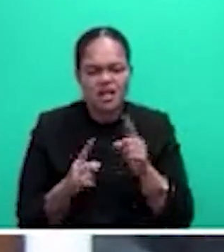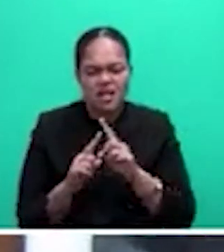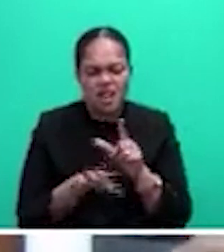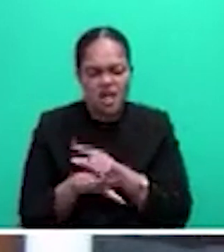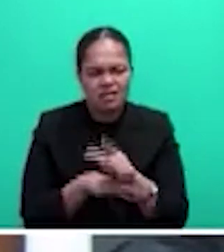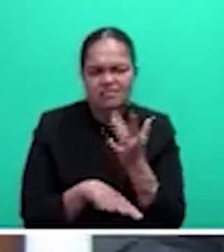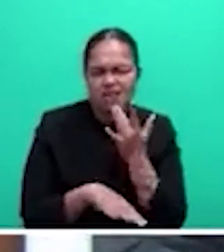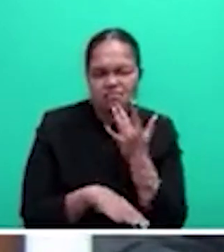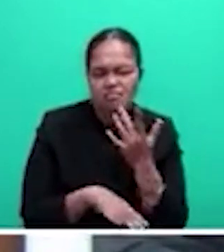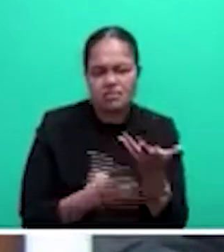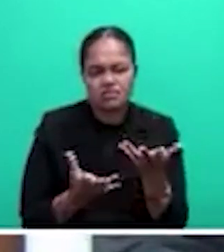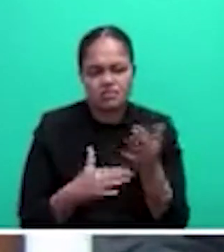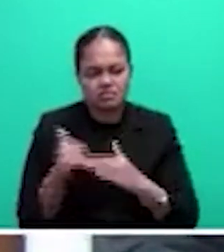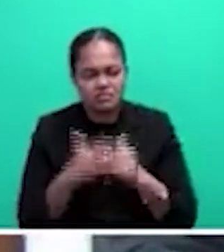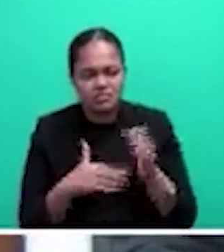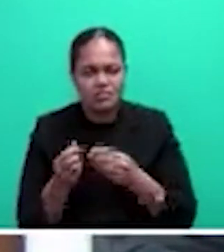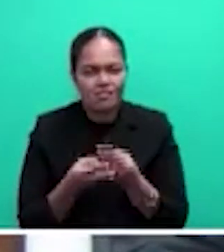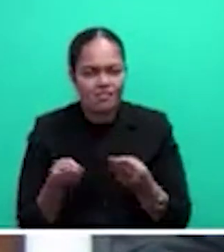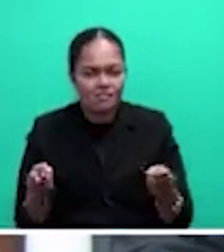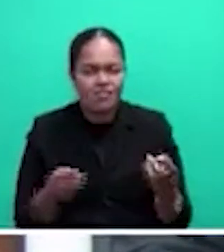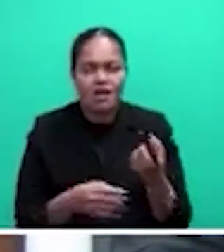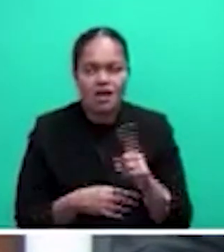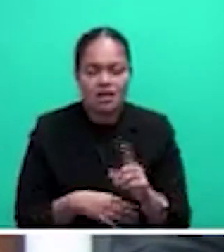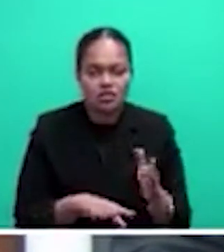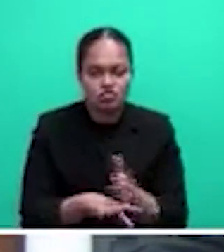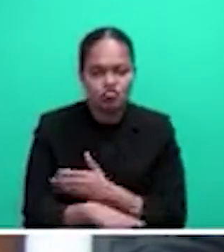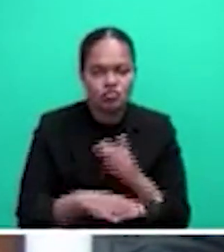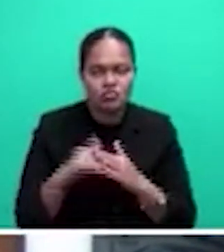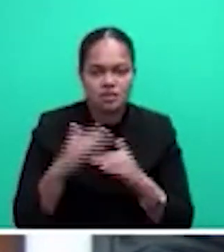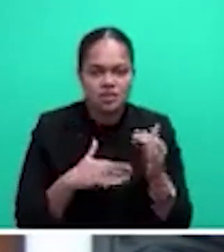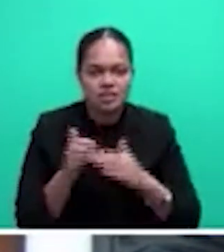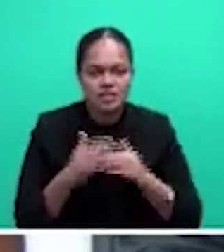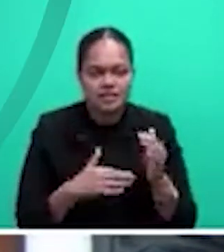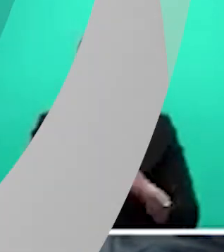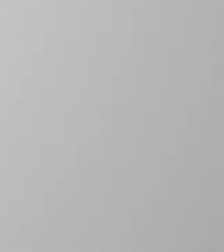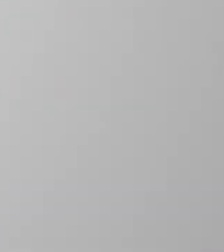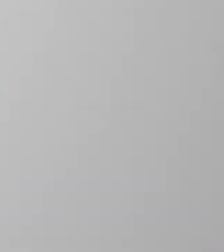construction materials, property condition, and green building initiatives.